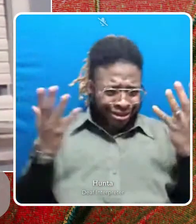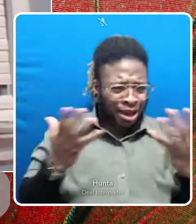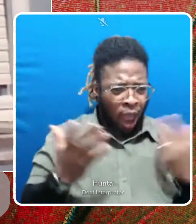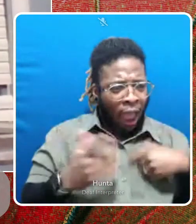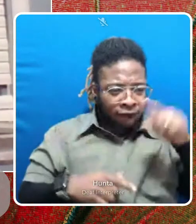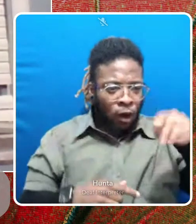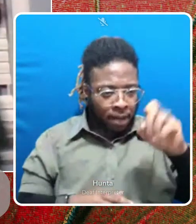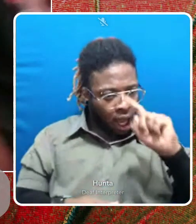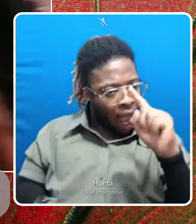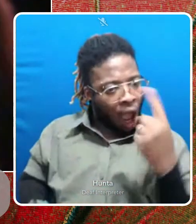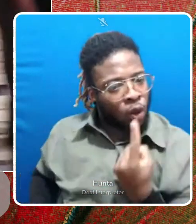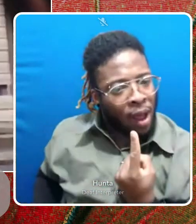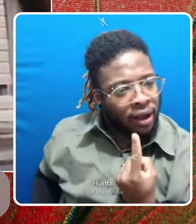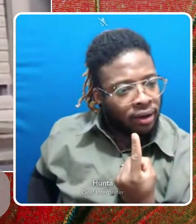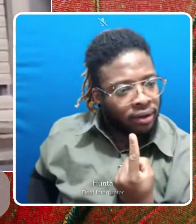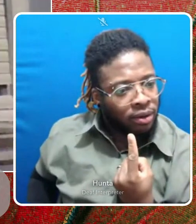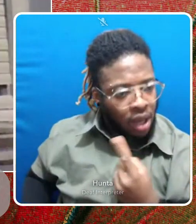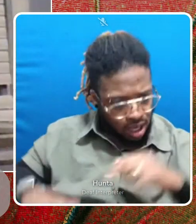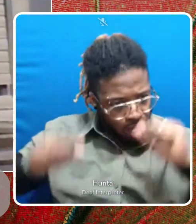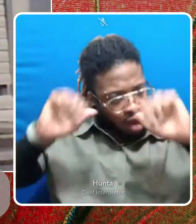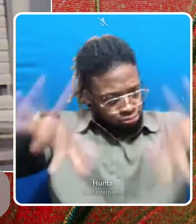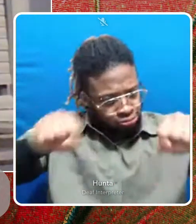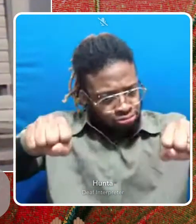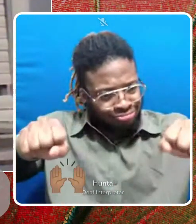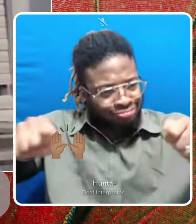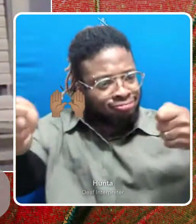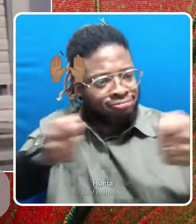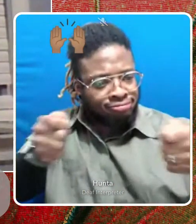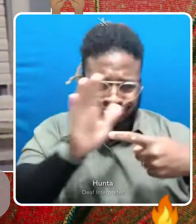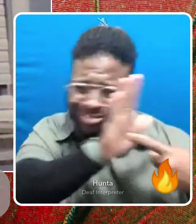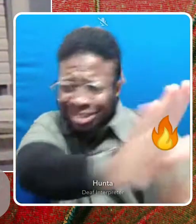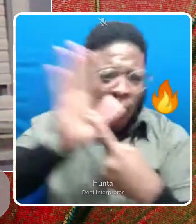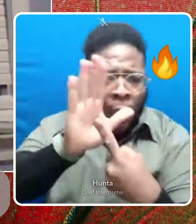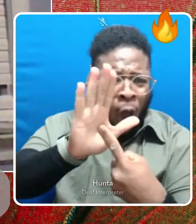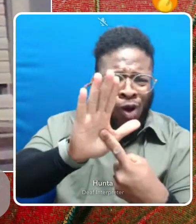that. You better speak, poet.